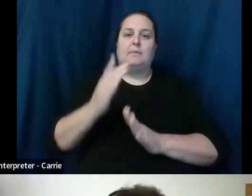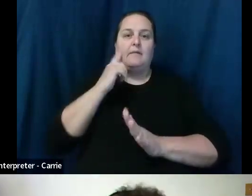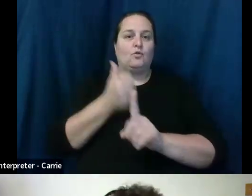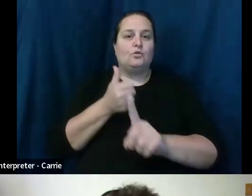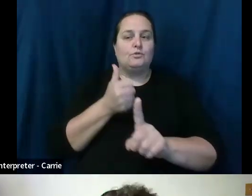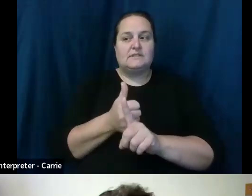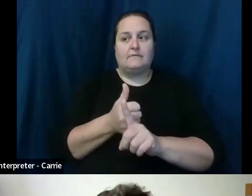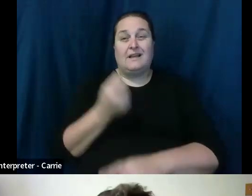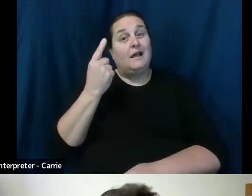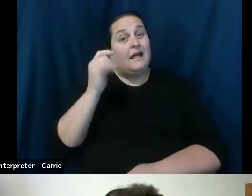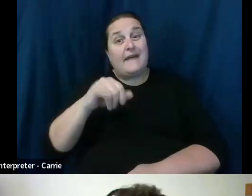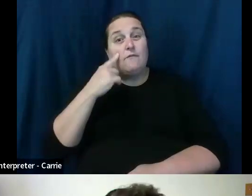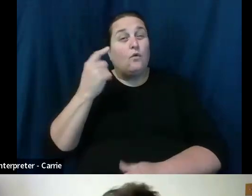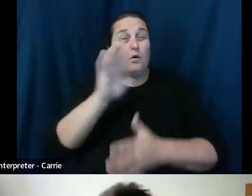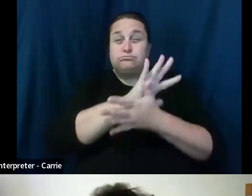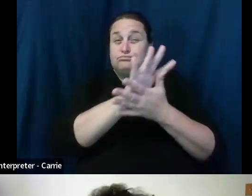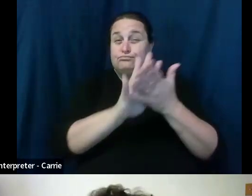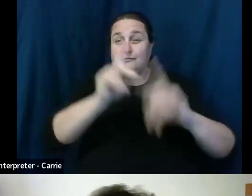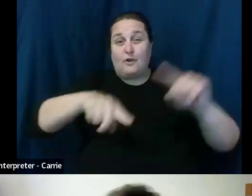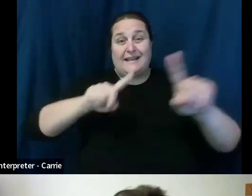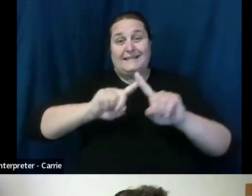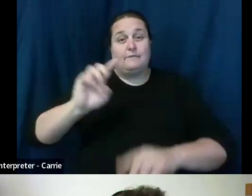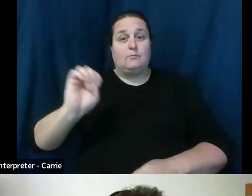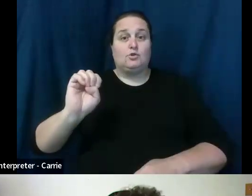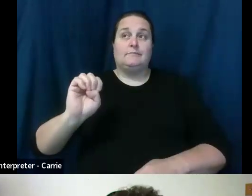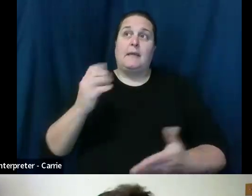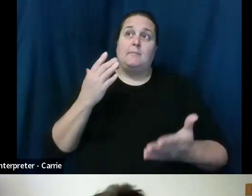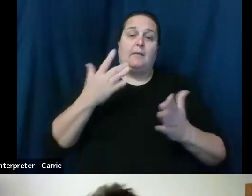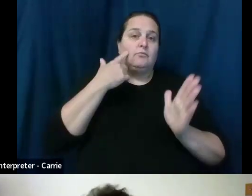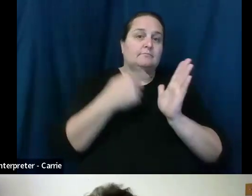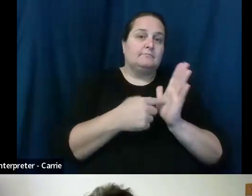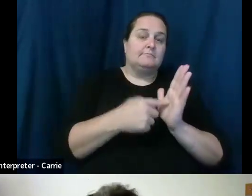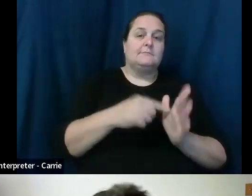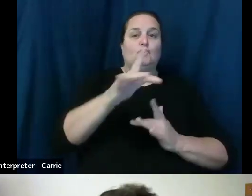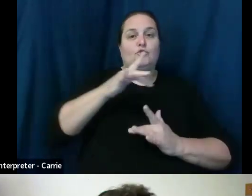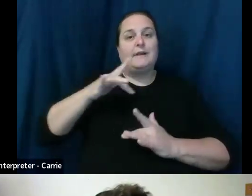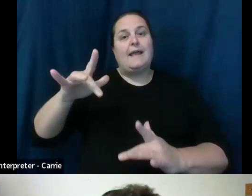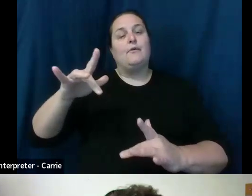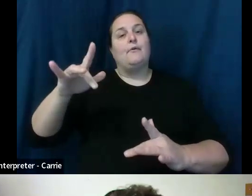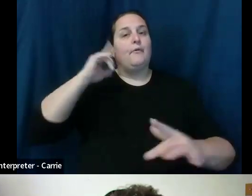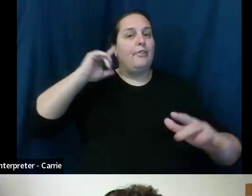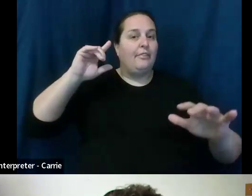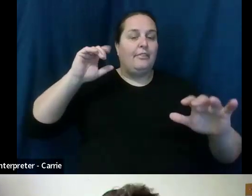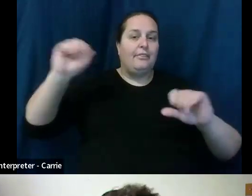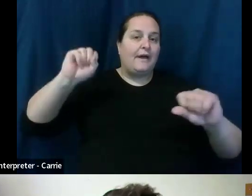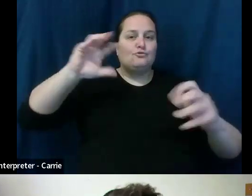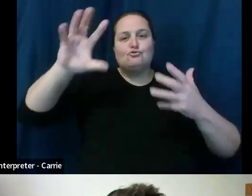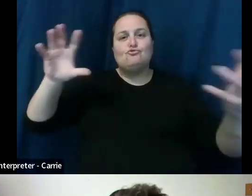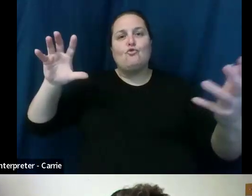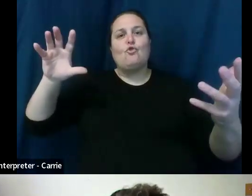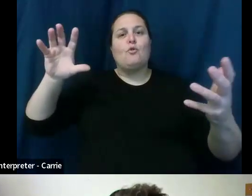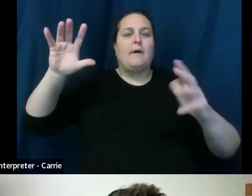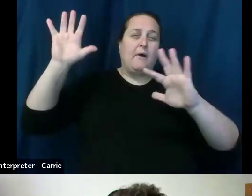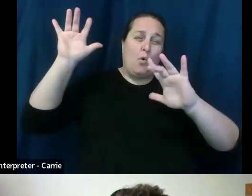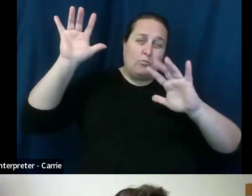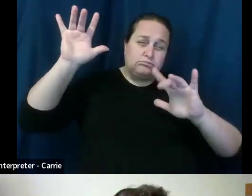prepare for all kinds of emergencies. So whether it is a tornado or a thunderstorm or a winter storm, this plan will help